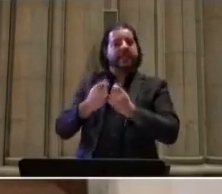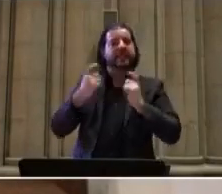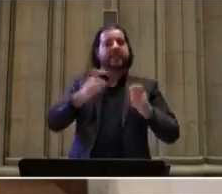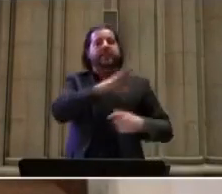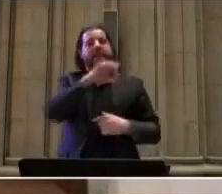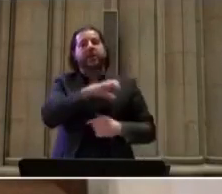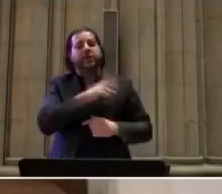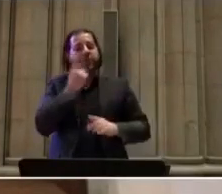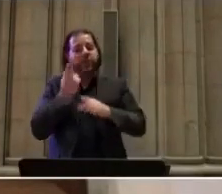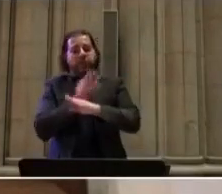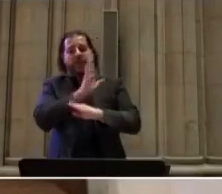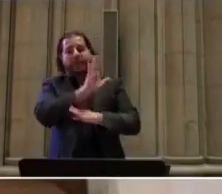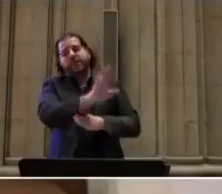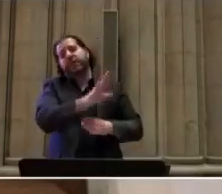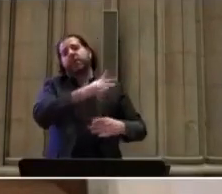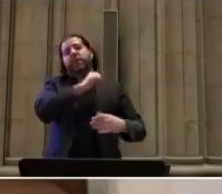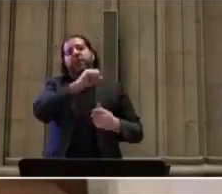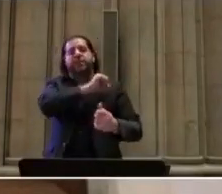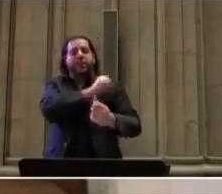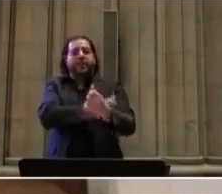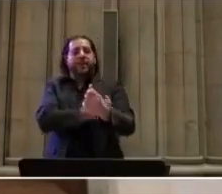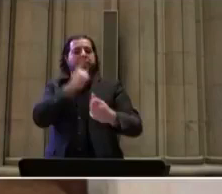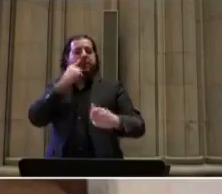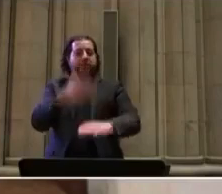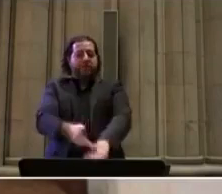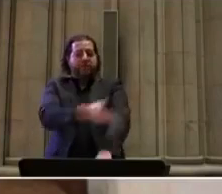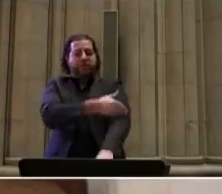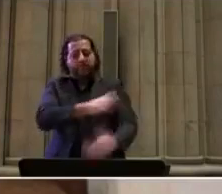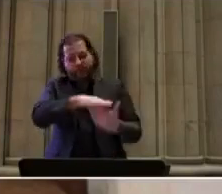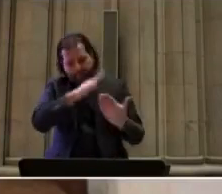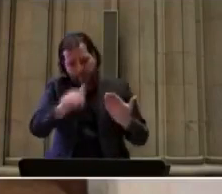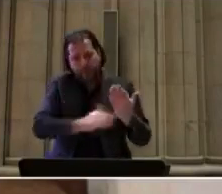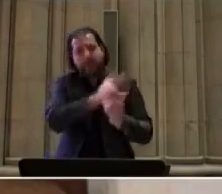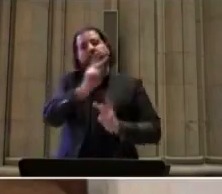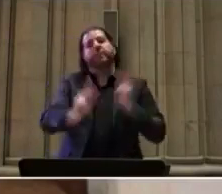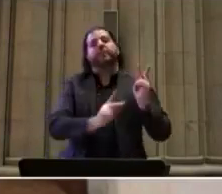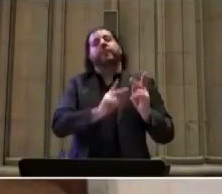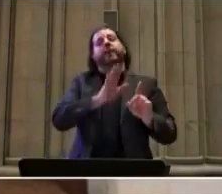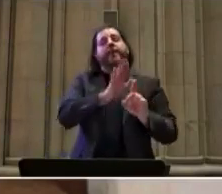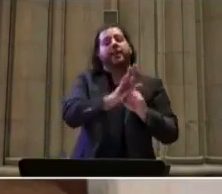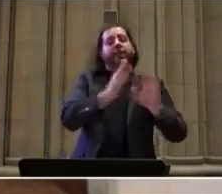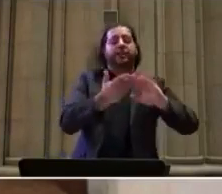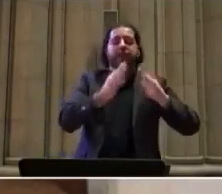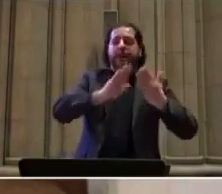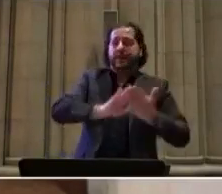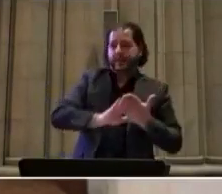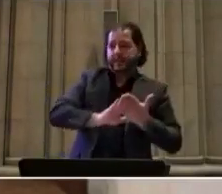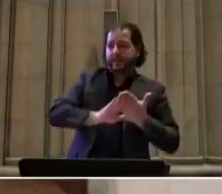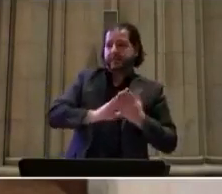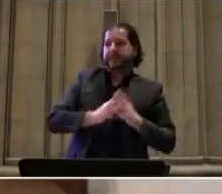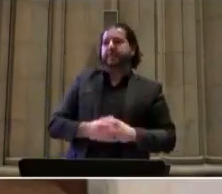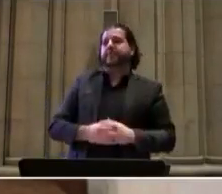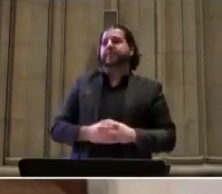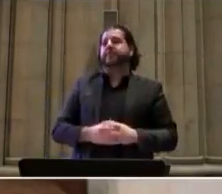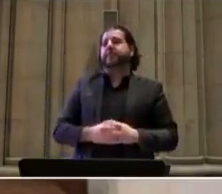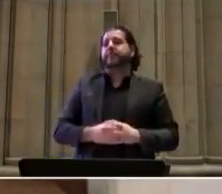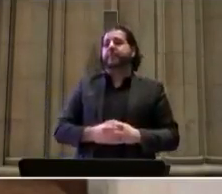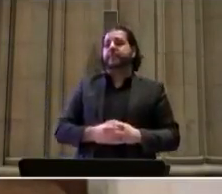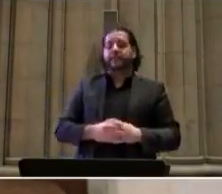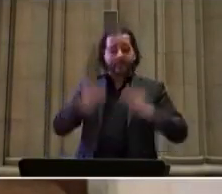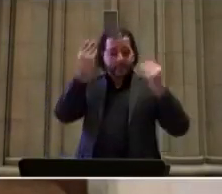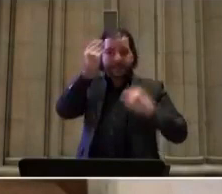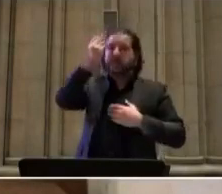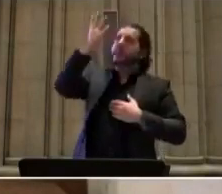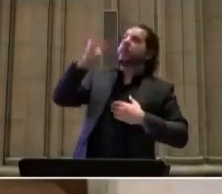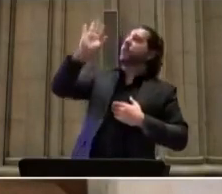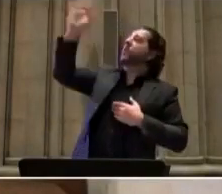to use their authority for the betterment of all the people in their communities. Enlighten by